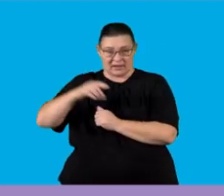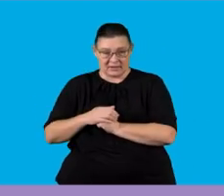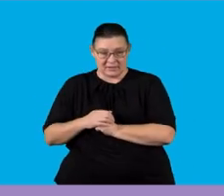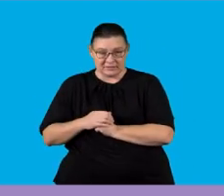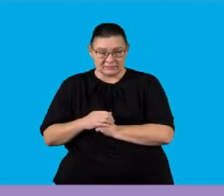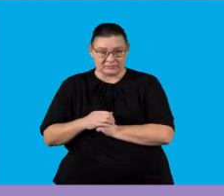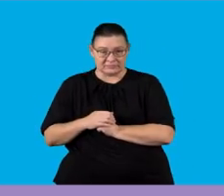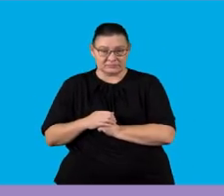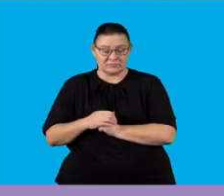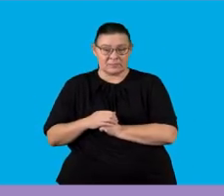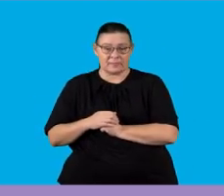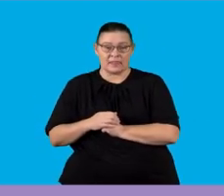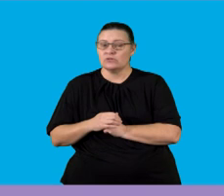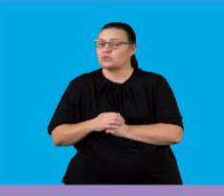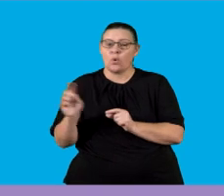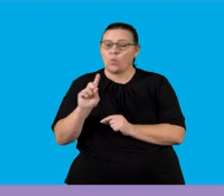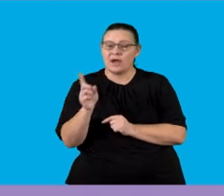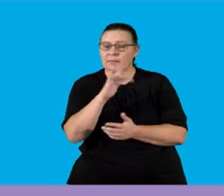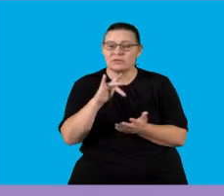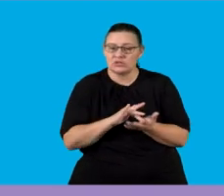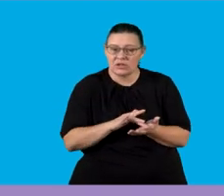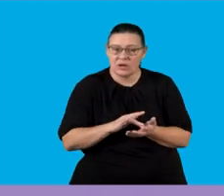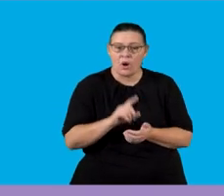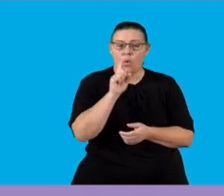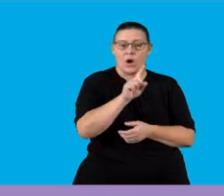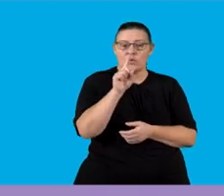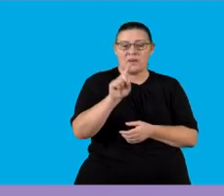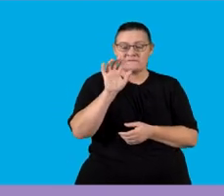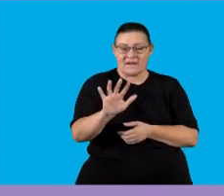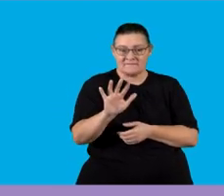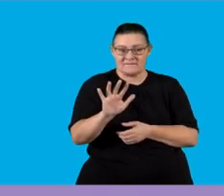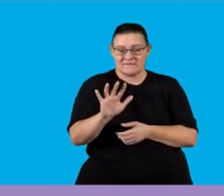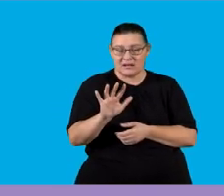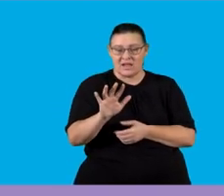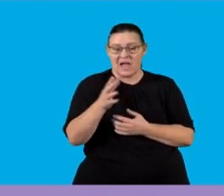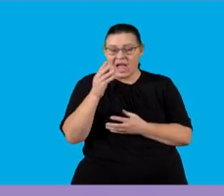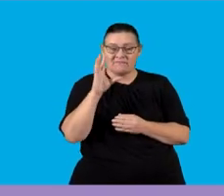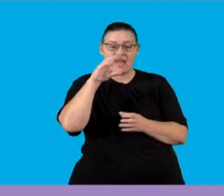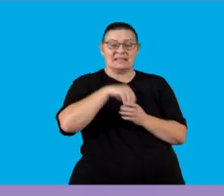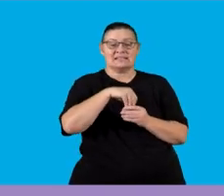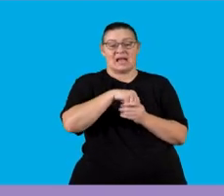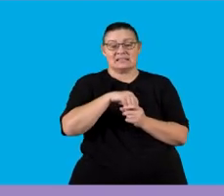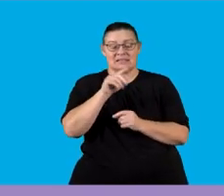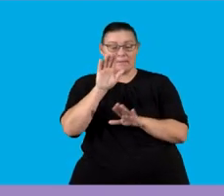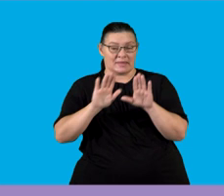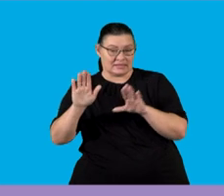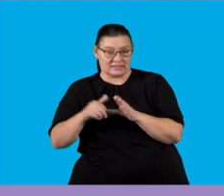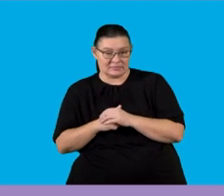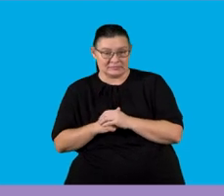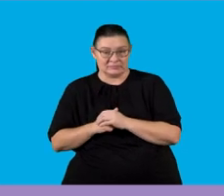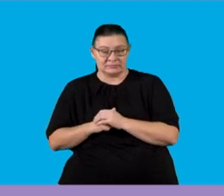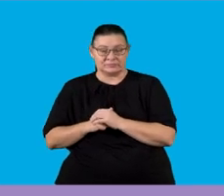Now, of course, for us to solve for this numeric pattern, we need to apply